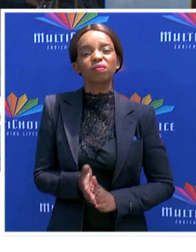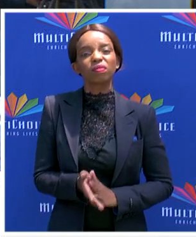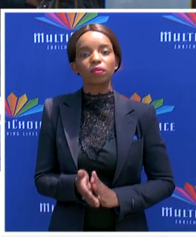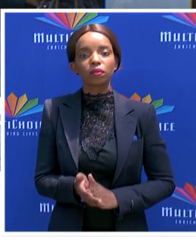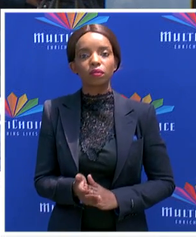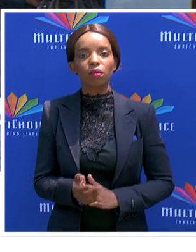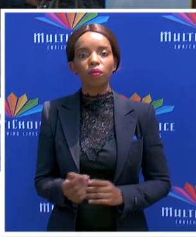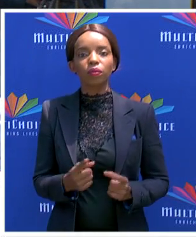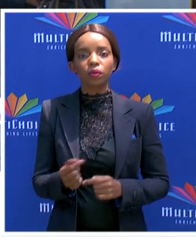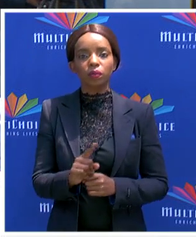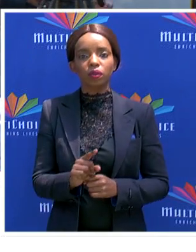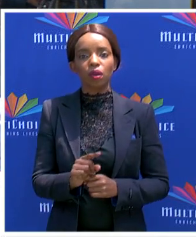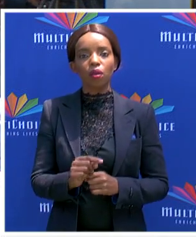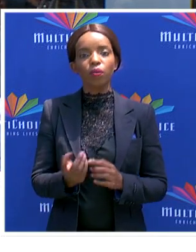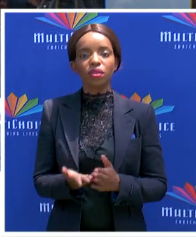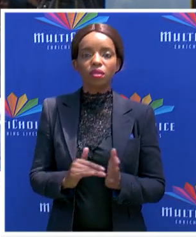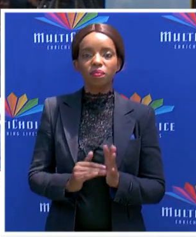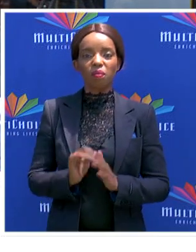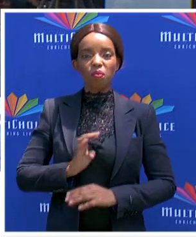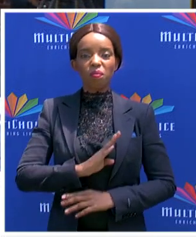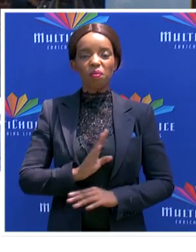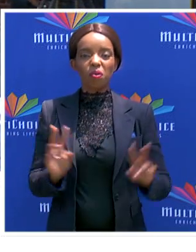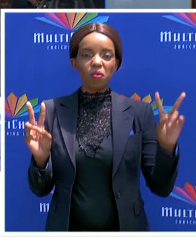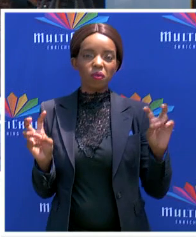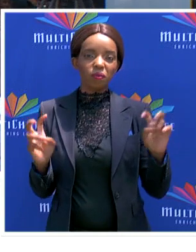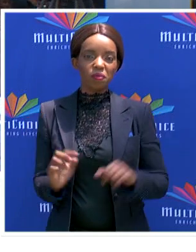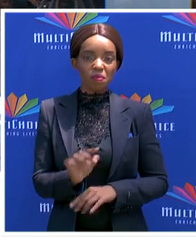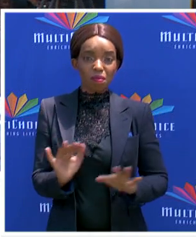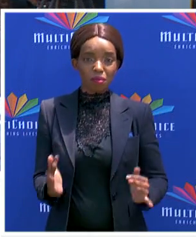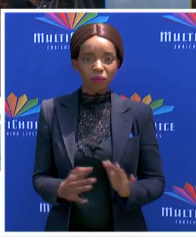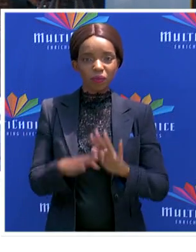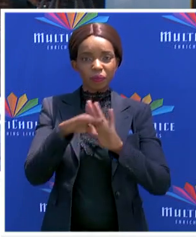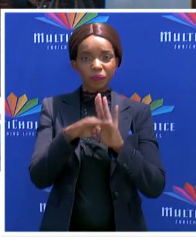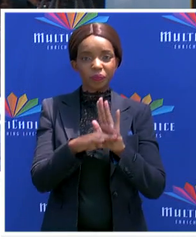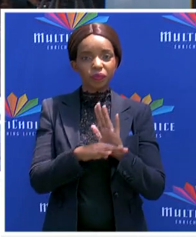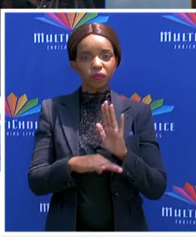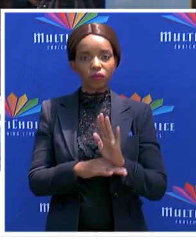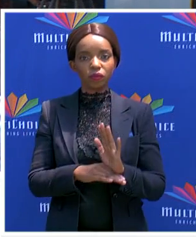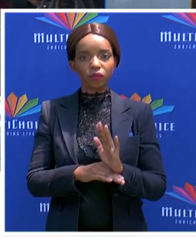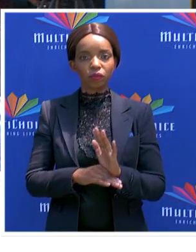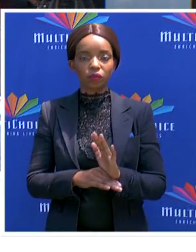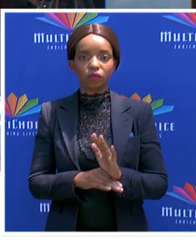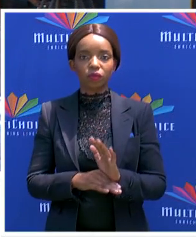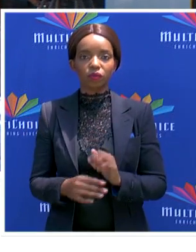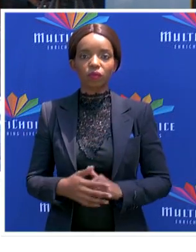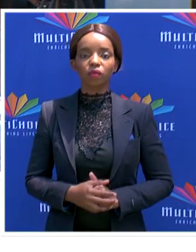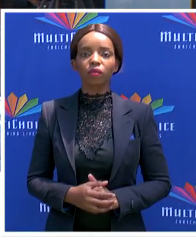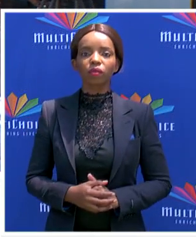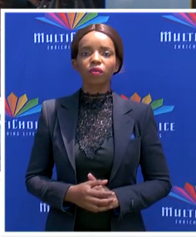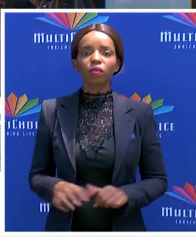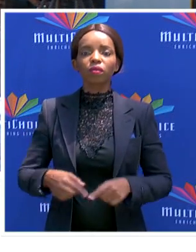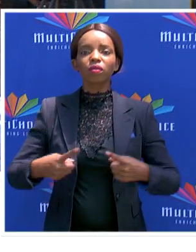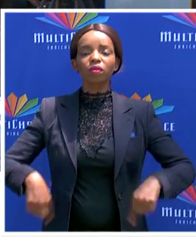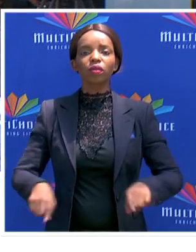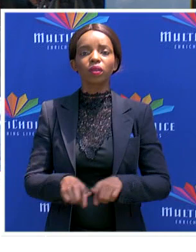But rowing your own boat comes with responsibility, guys. We don't have Naspers, our big brother. And we say thank